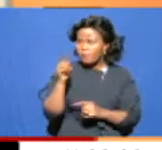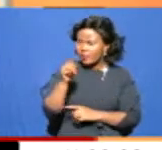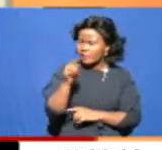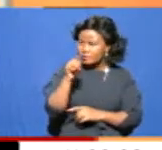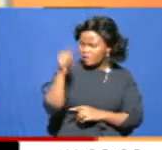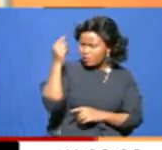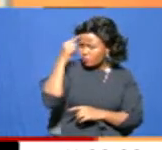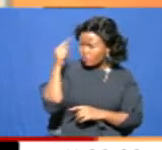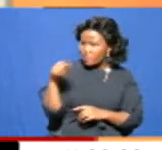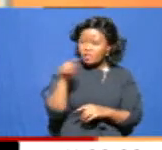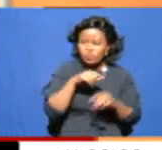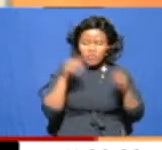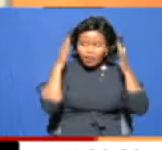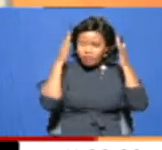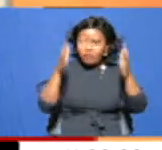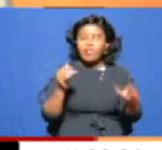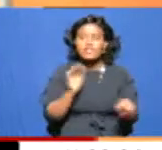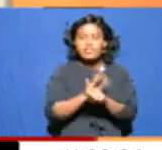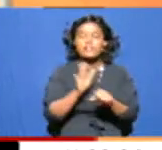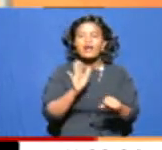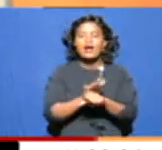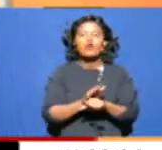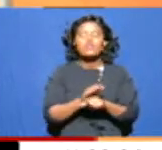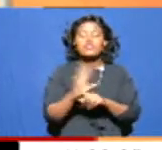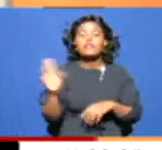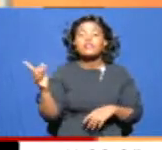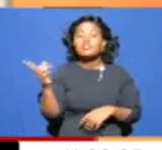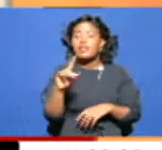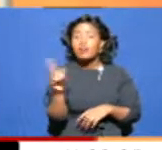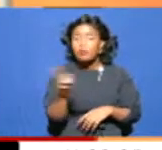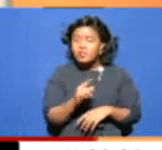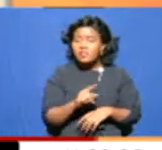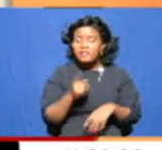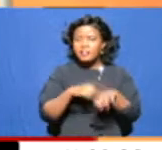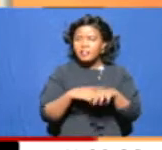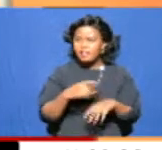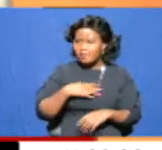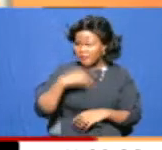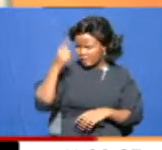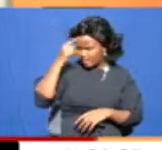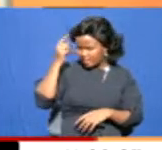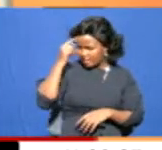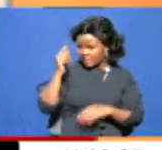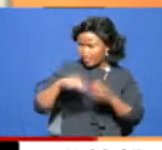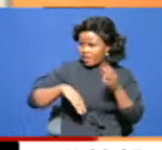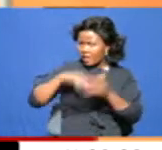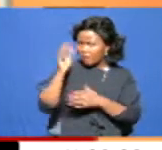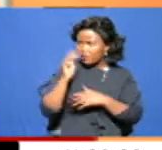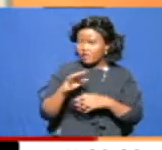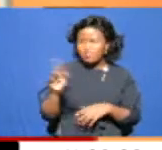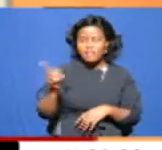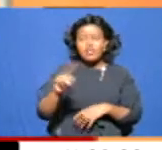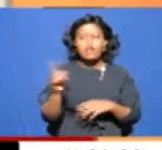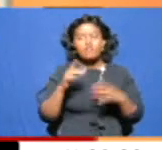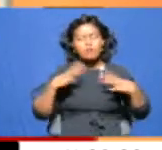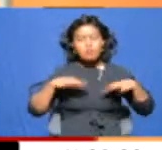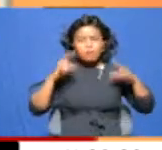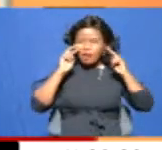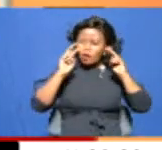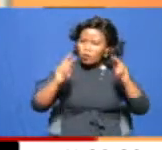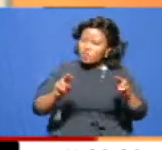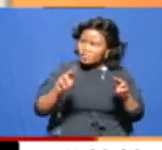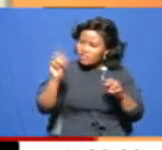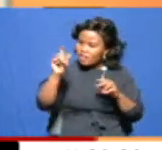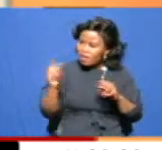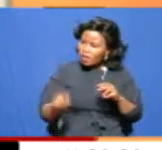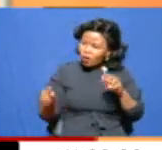concentrating too much on Nairobi when I think actually outside of Nairobi most people are actually watching local football than in Nairobi? You